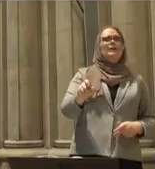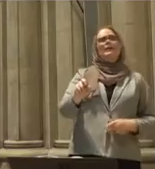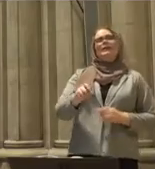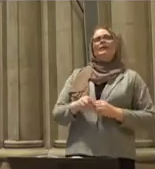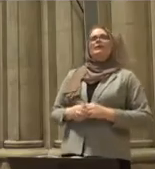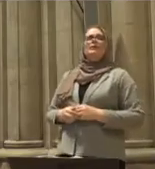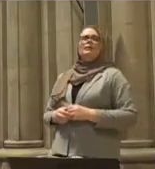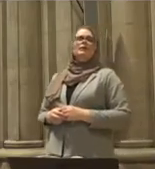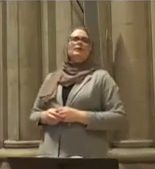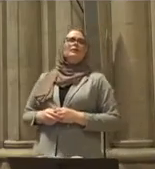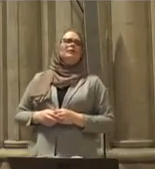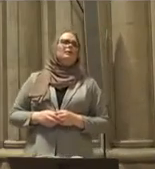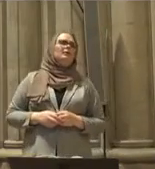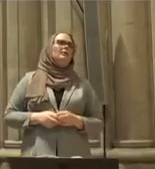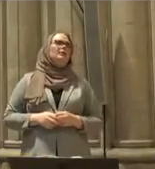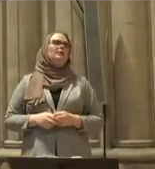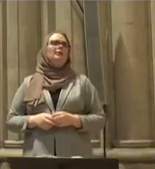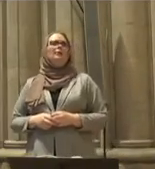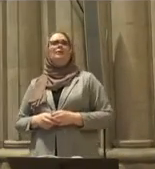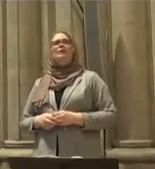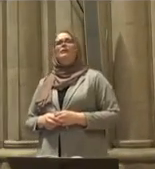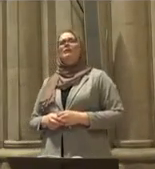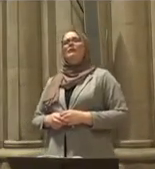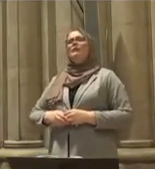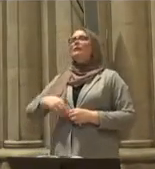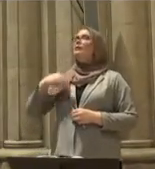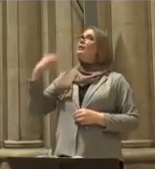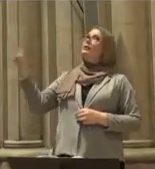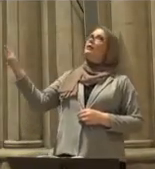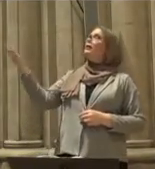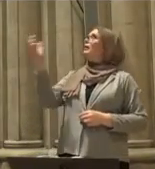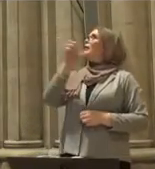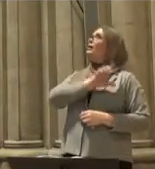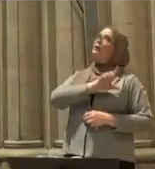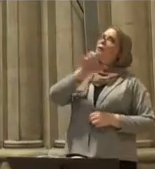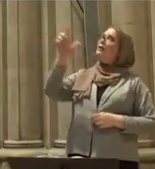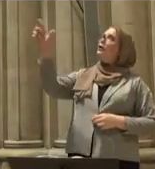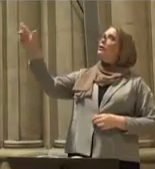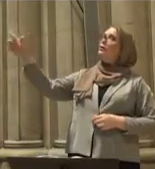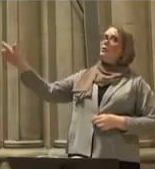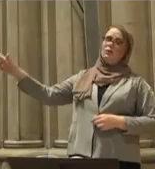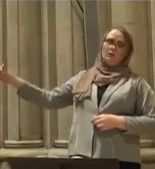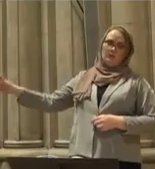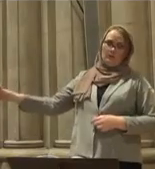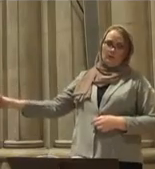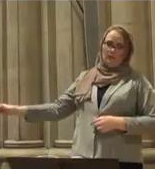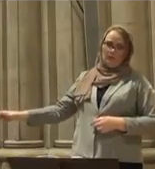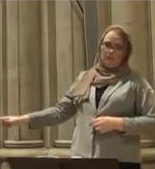People need the Lord.